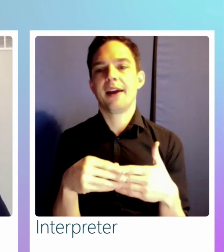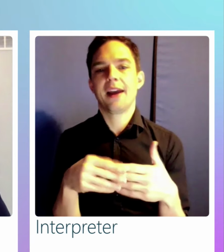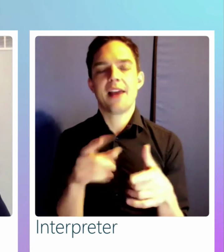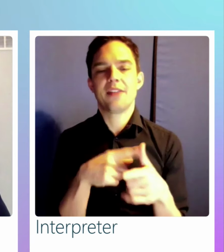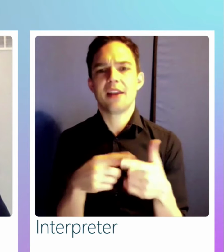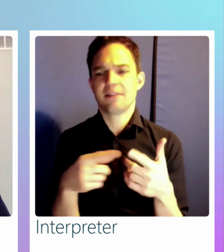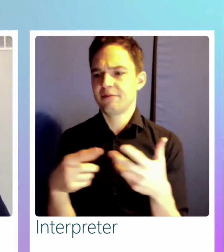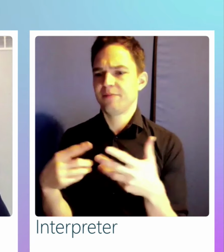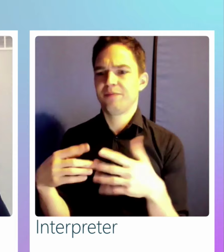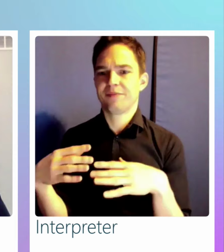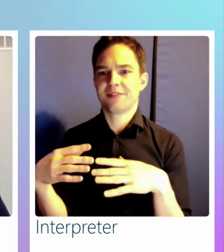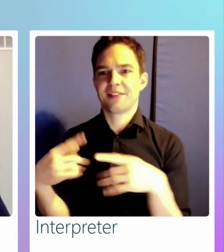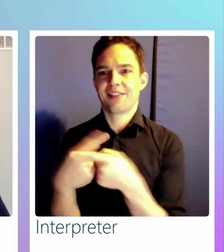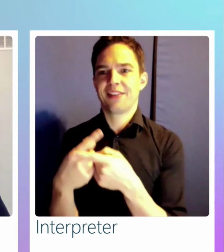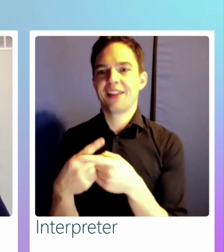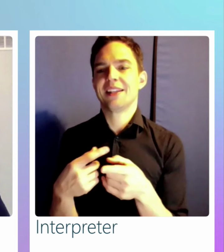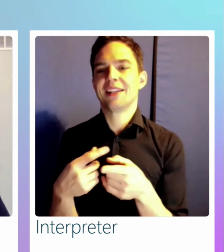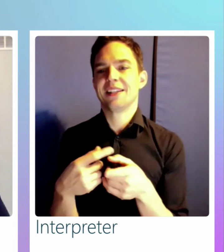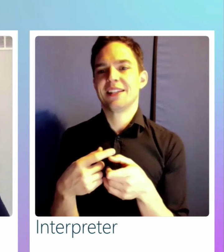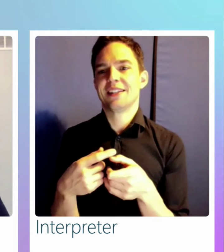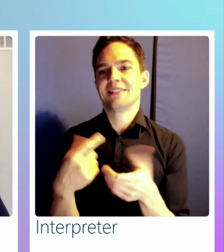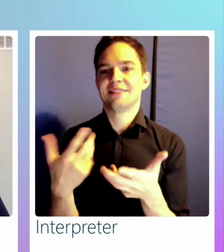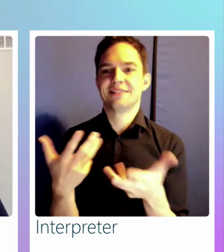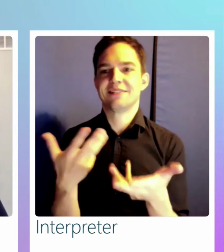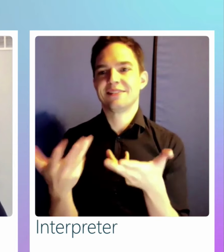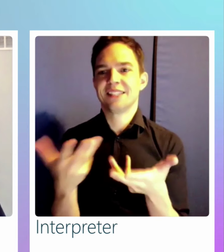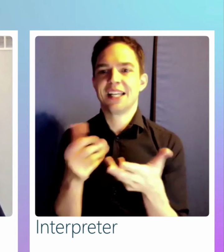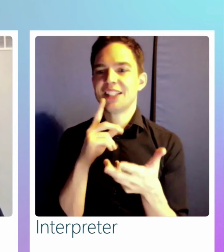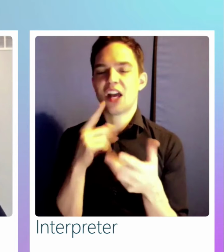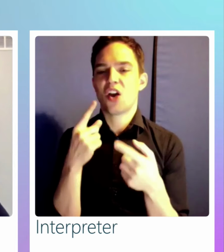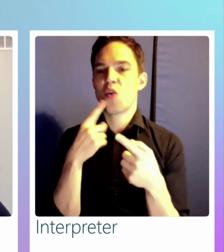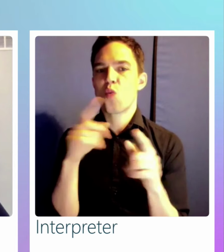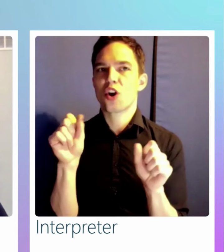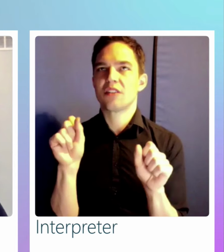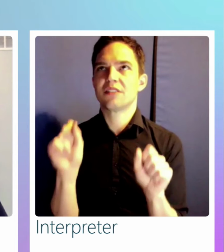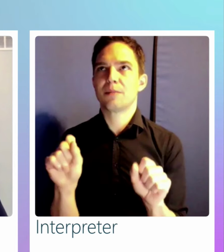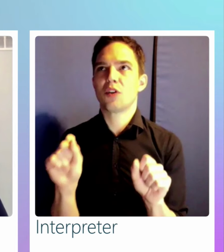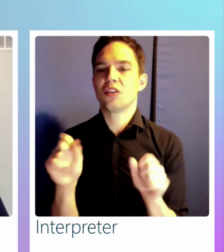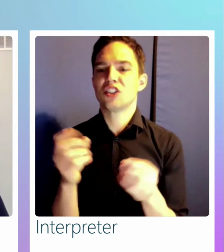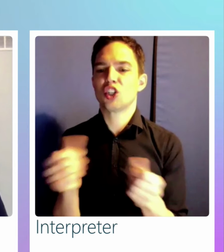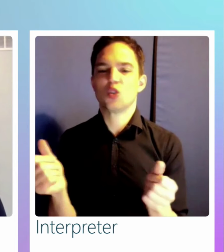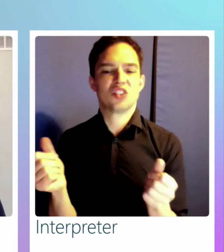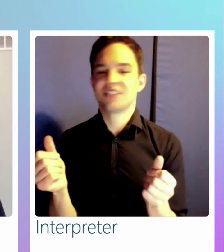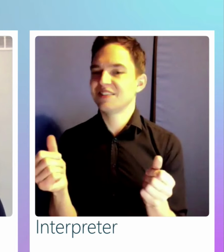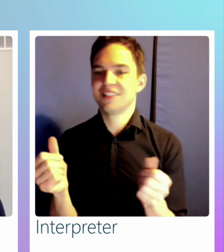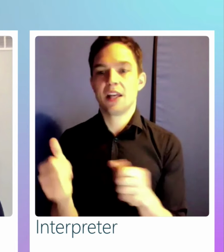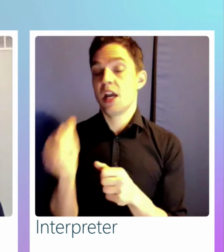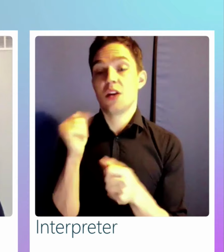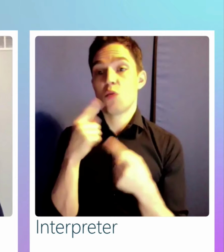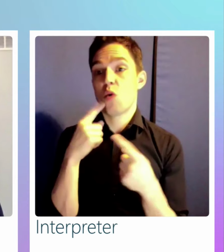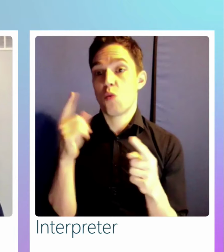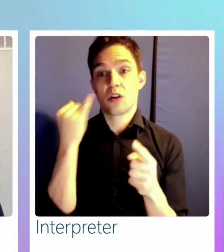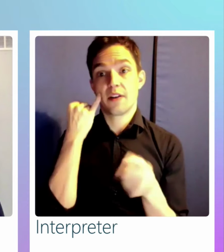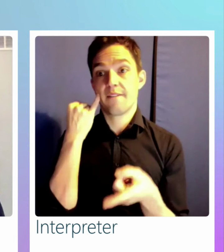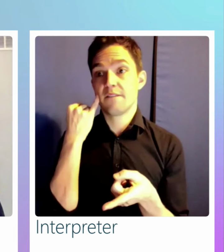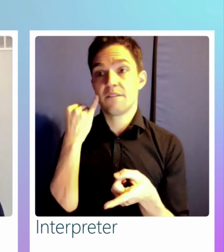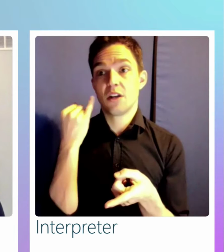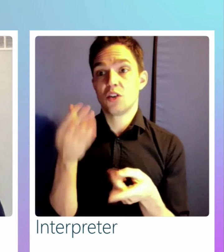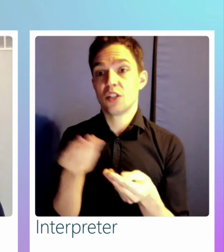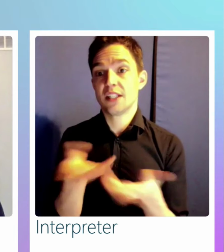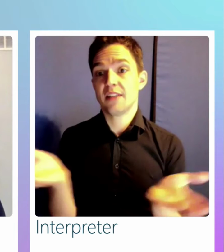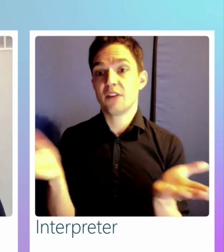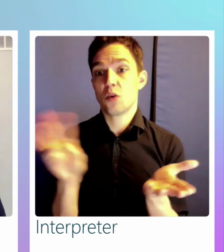better score. That's just not a workable solution. And it's not going to work if you're delivering a